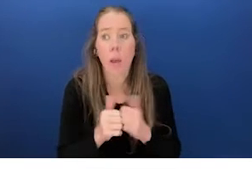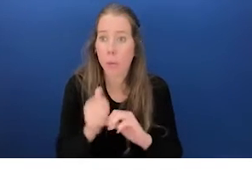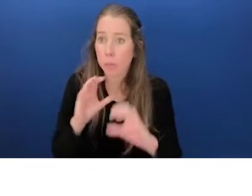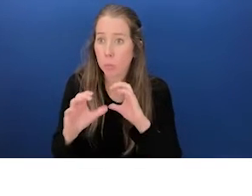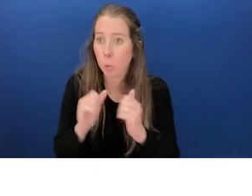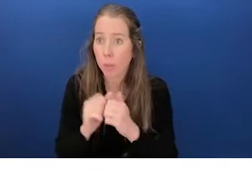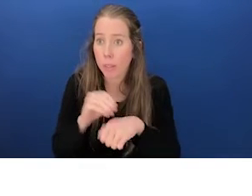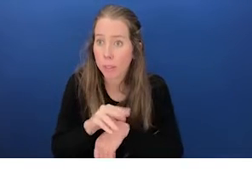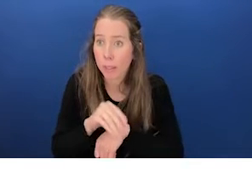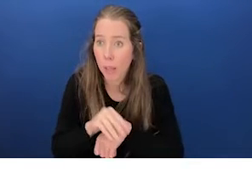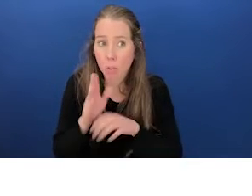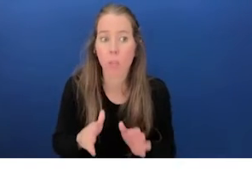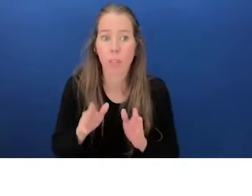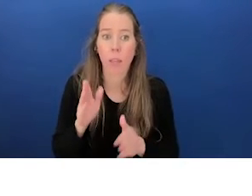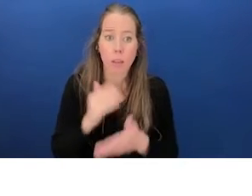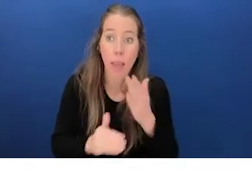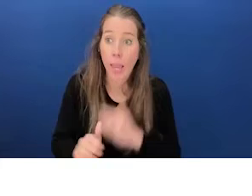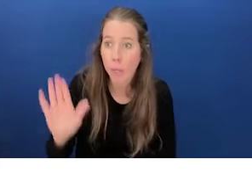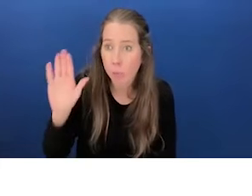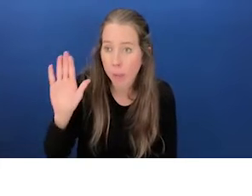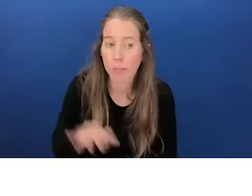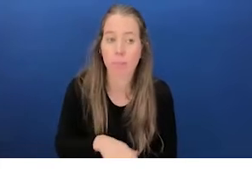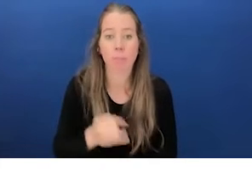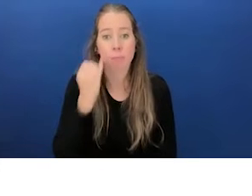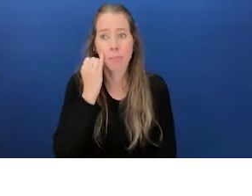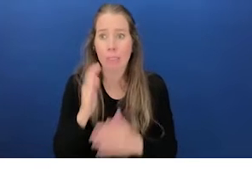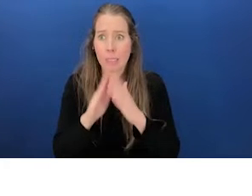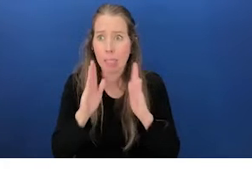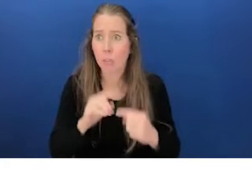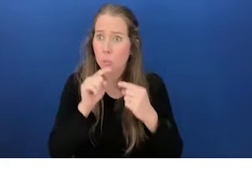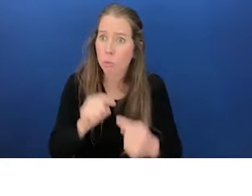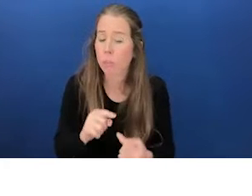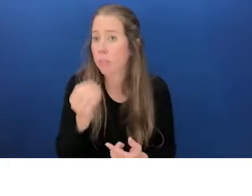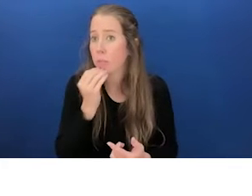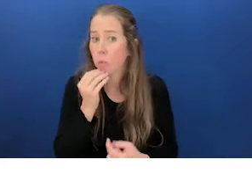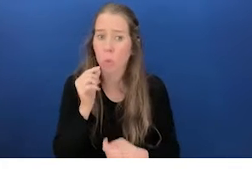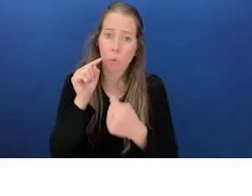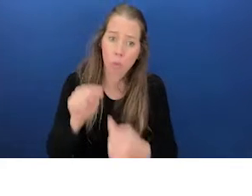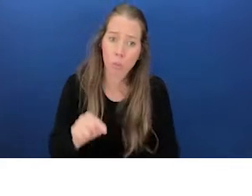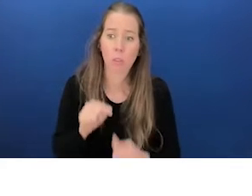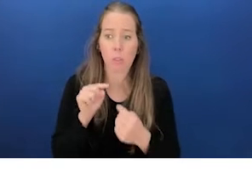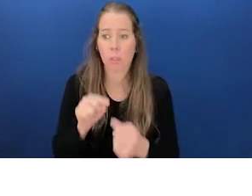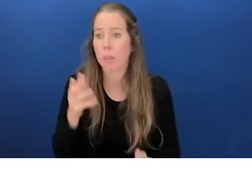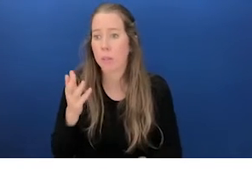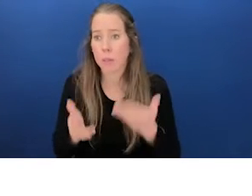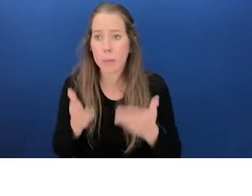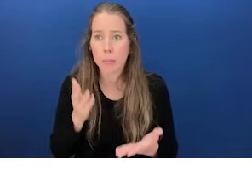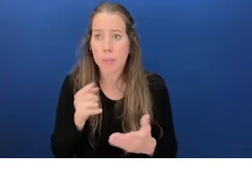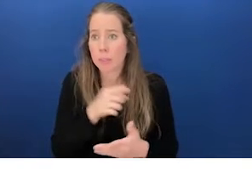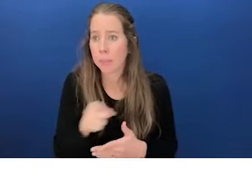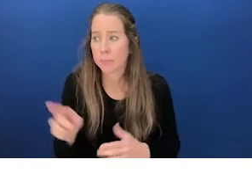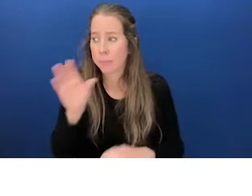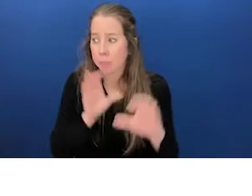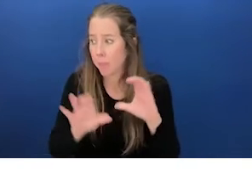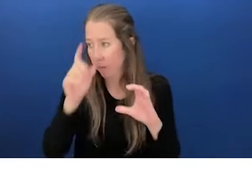they can raise their hand. If they're having housing insecurity, food insecurities, maybe they're looking for